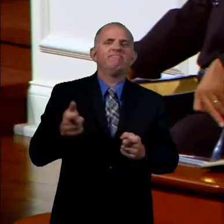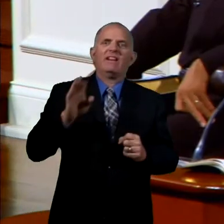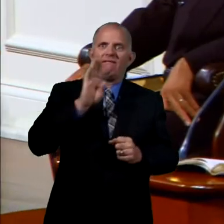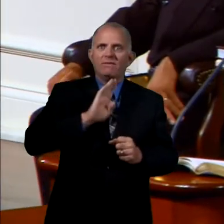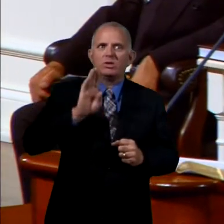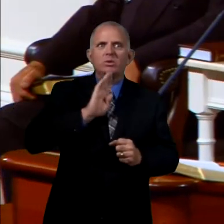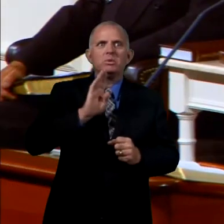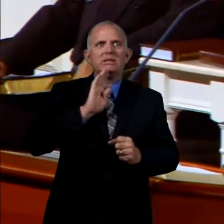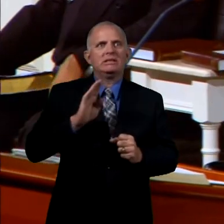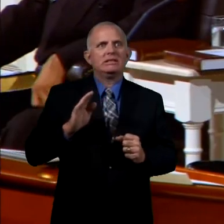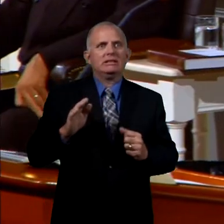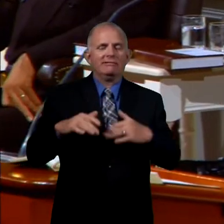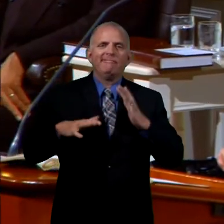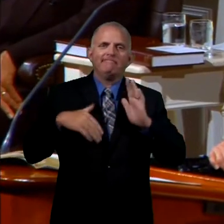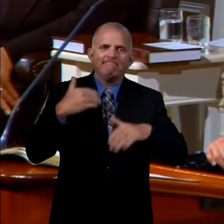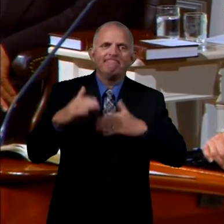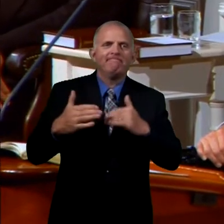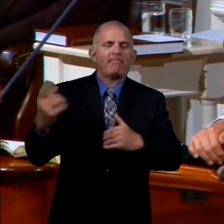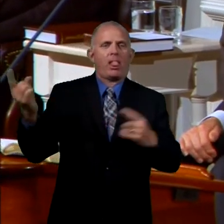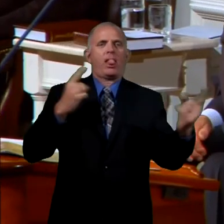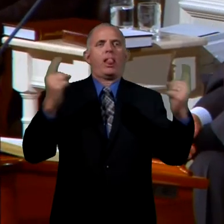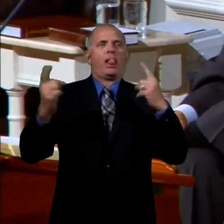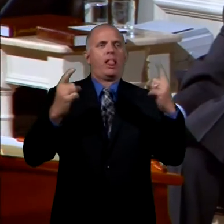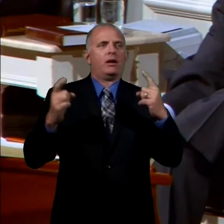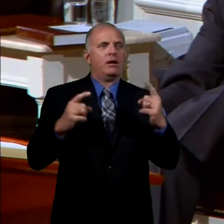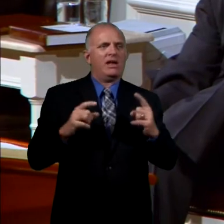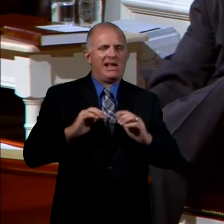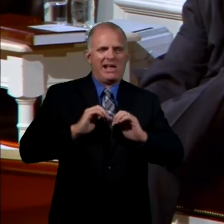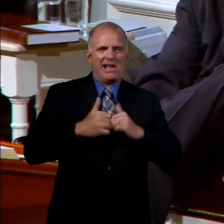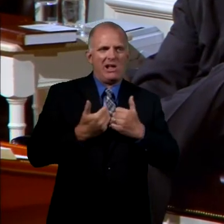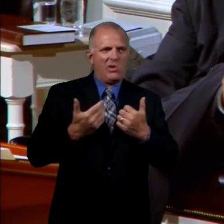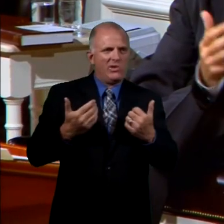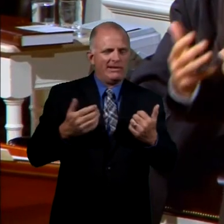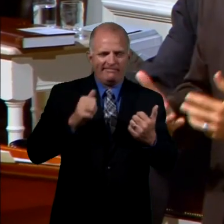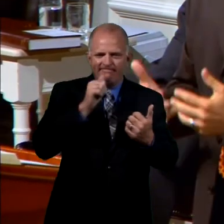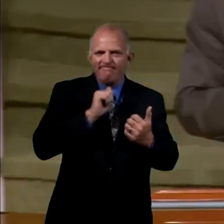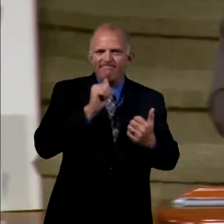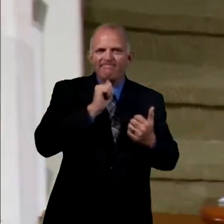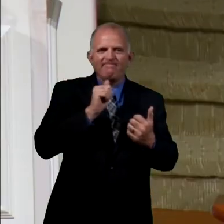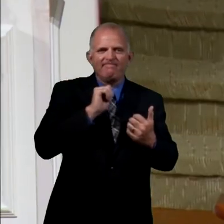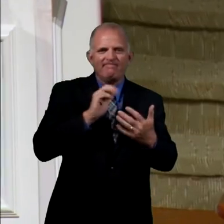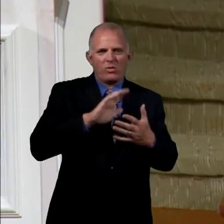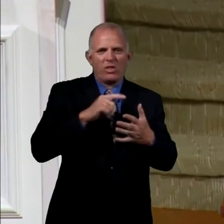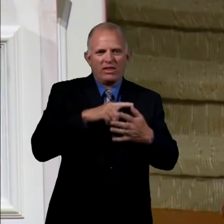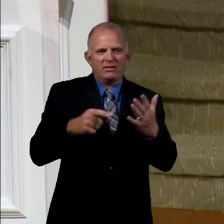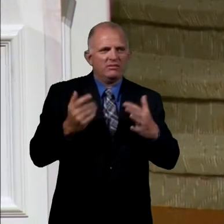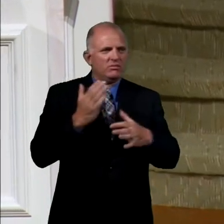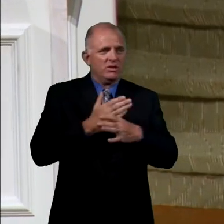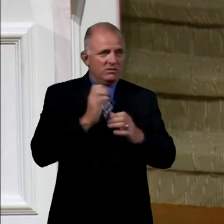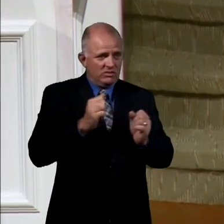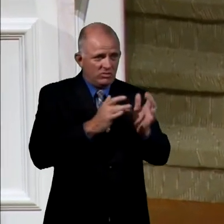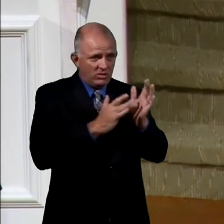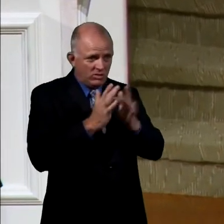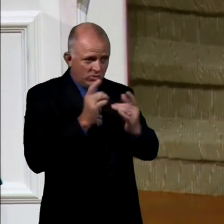in a groove and people interrupt you. How do you handle those interruptions? Did Jesus ever struggle with that?